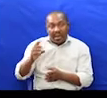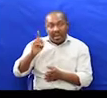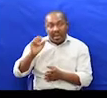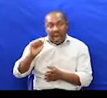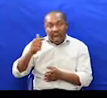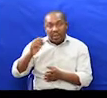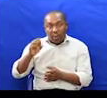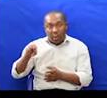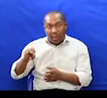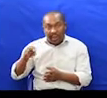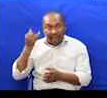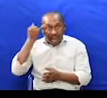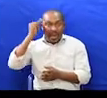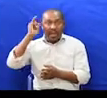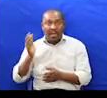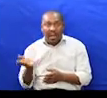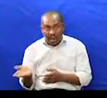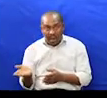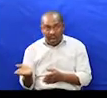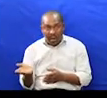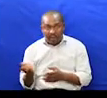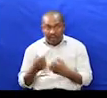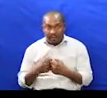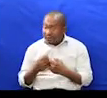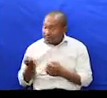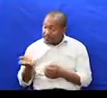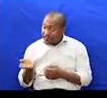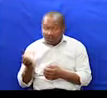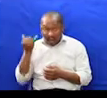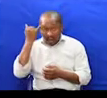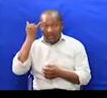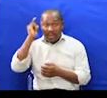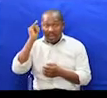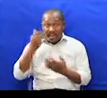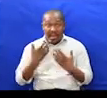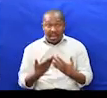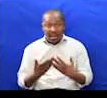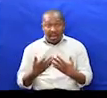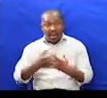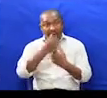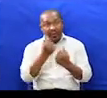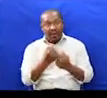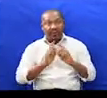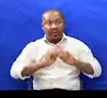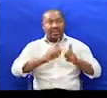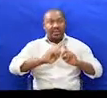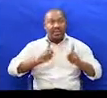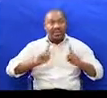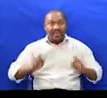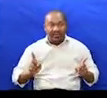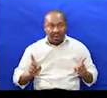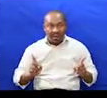was Dalton's idea. Now we have a several number of atoms. Was